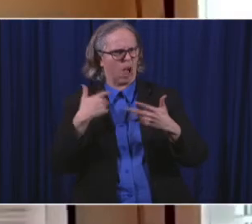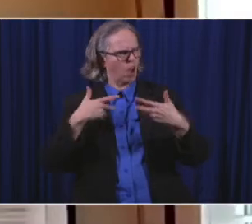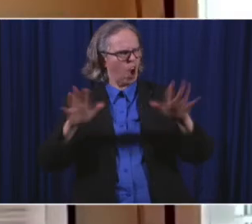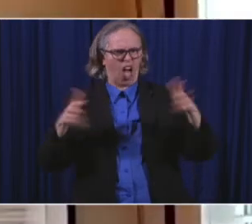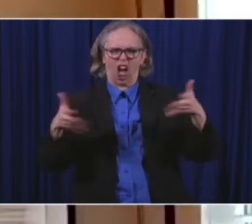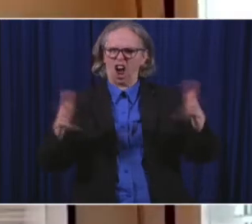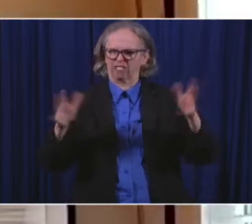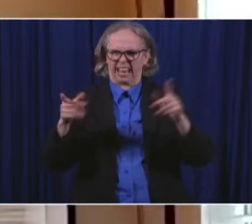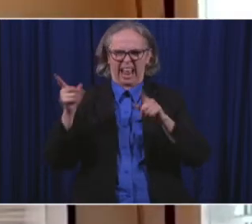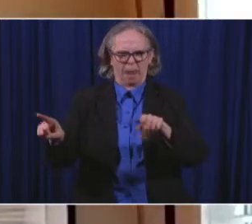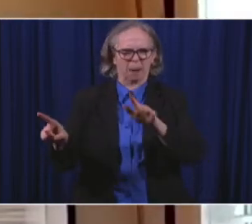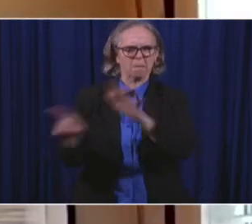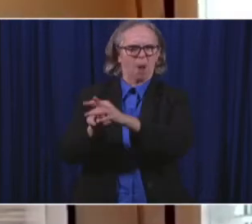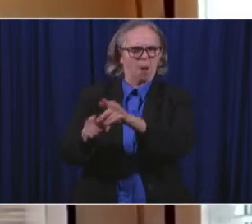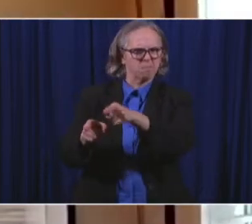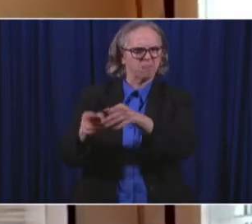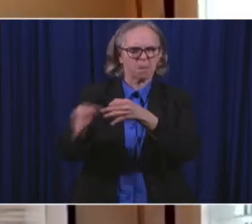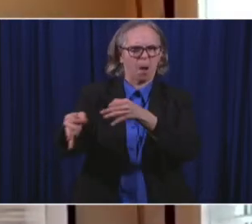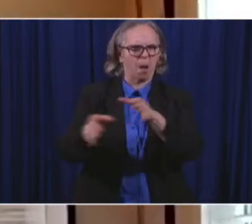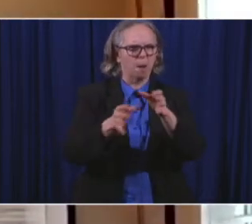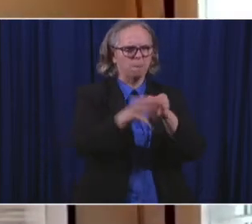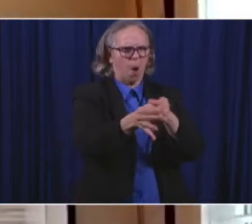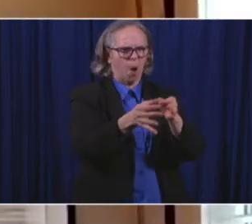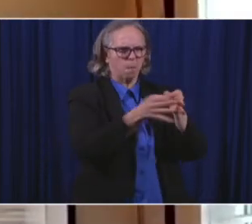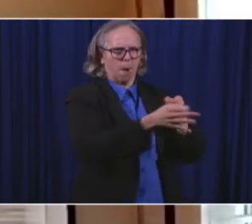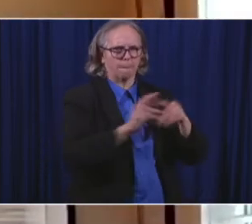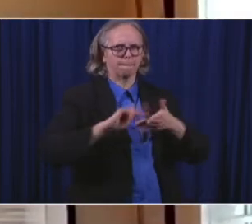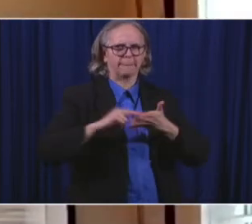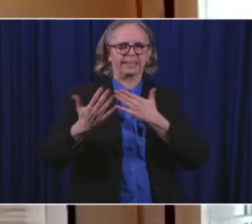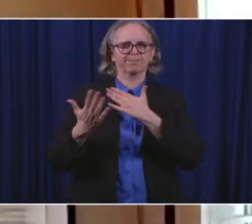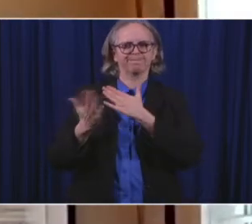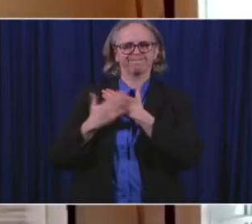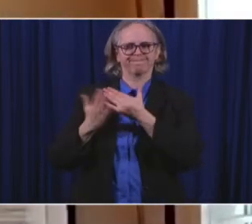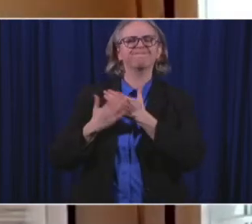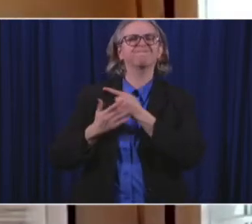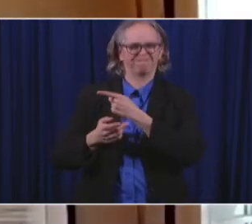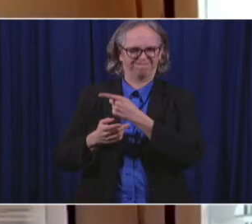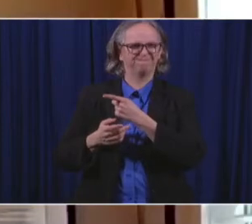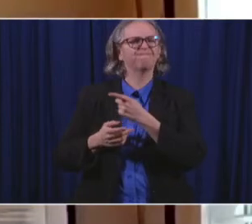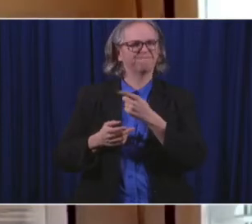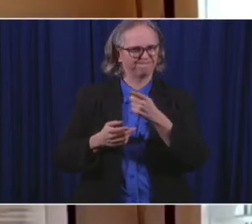it almost like rolling electrical outages. It happens for a